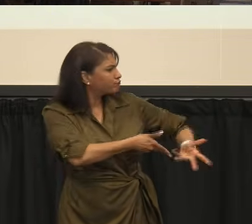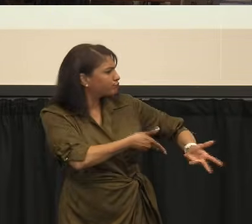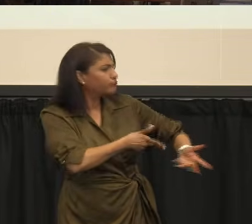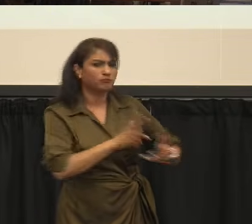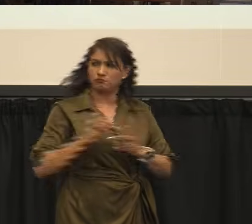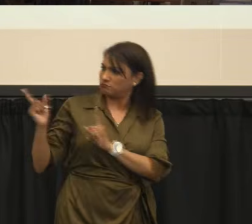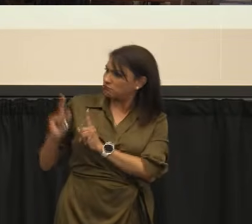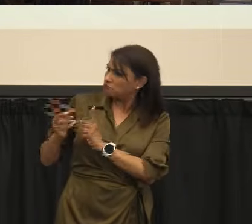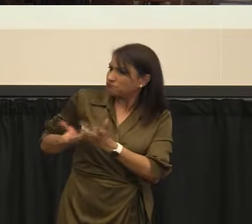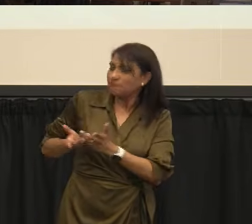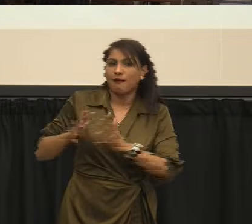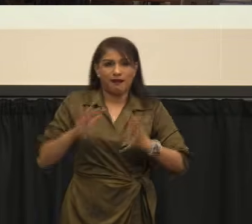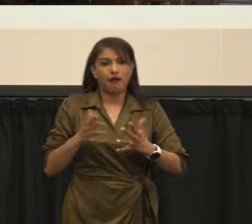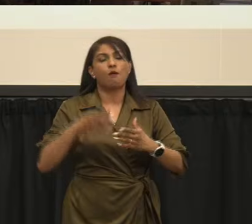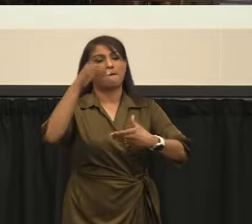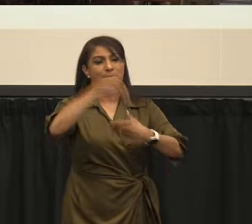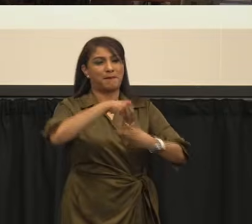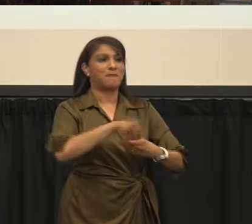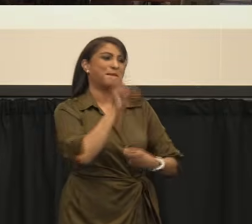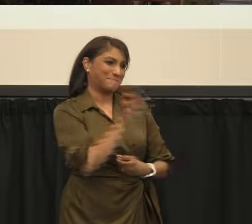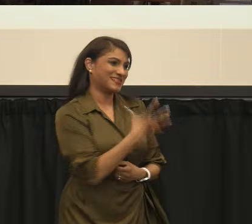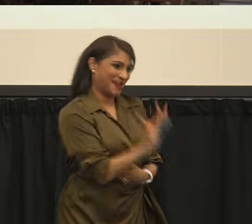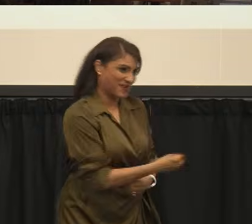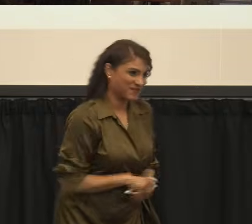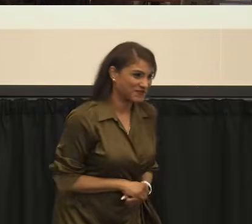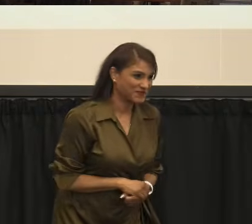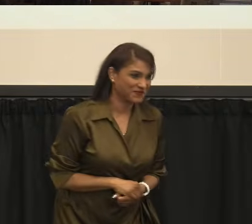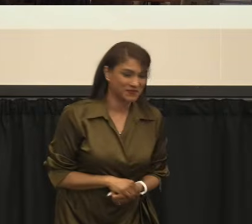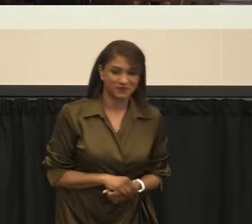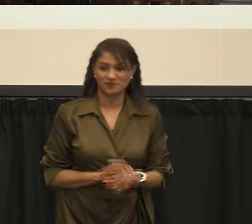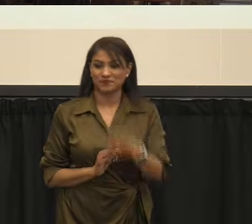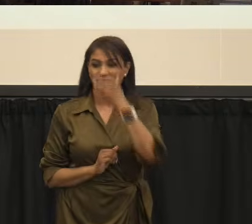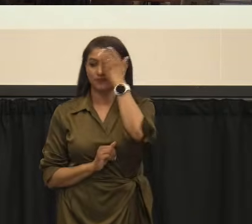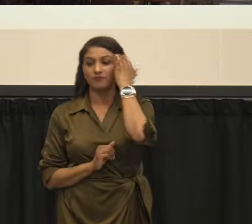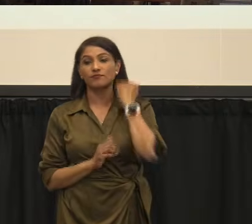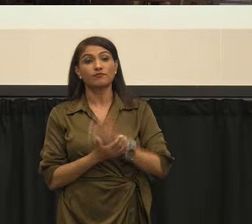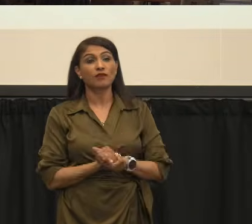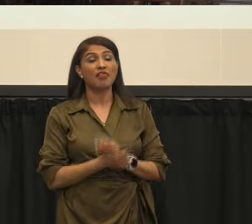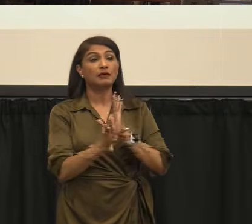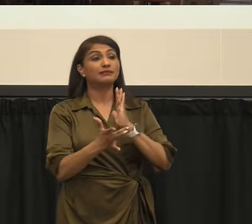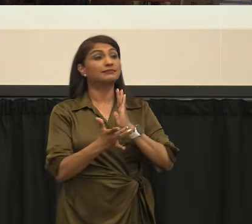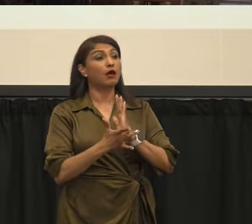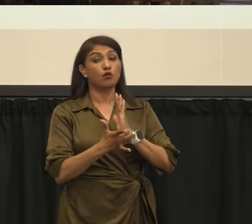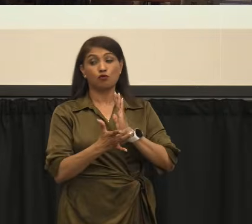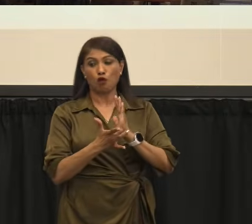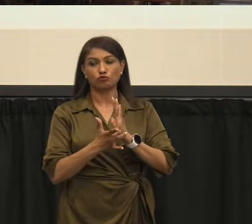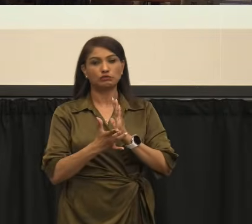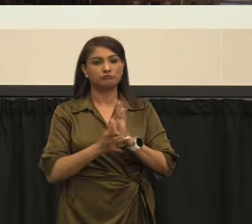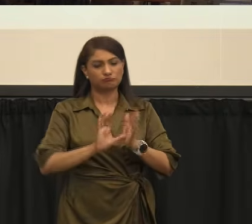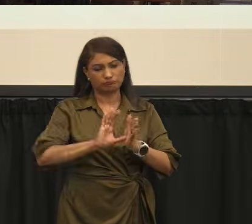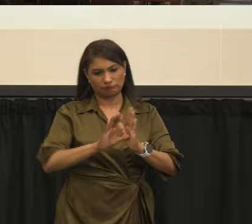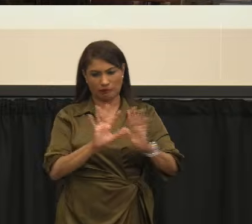conversation, to build a relationship, to build rapport, etc. All those examples should be included there.